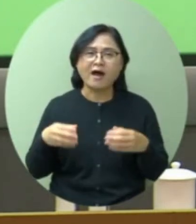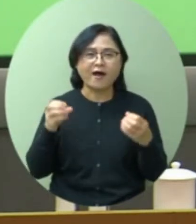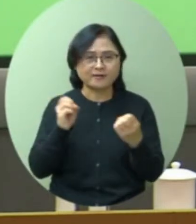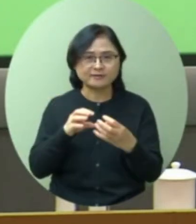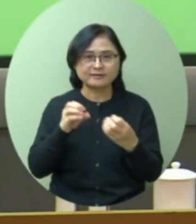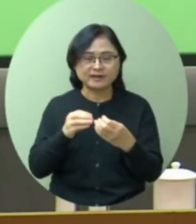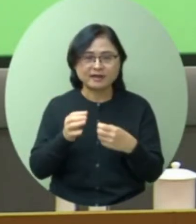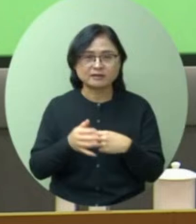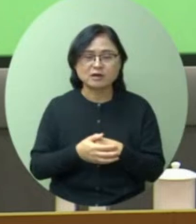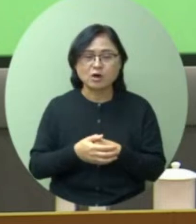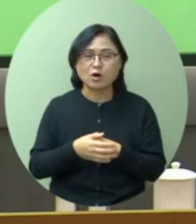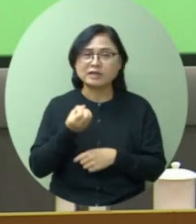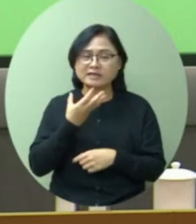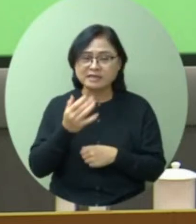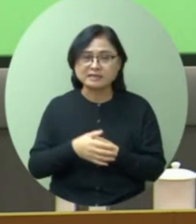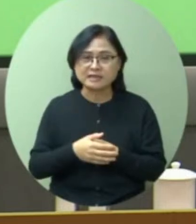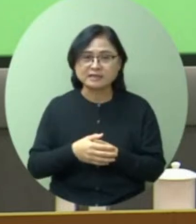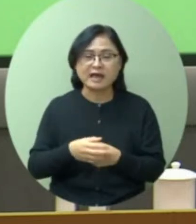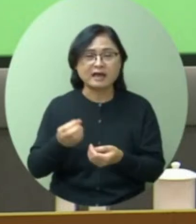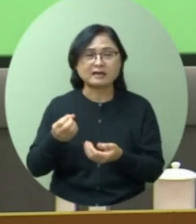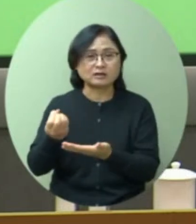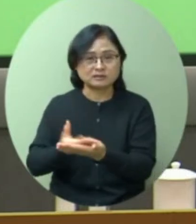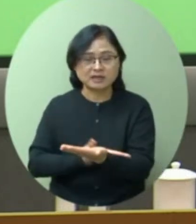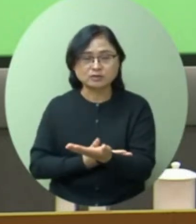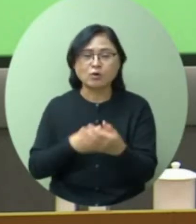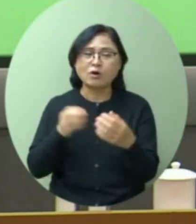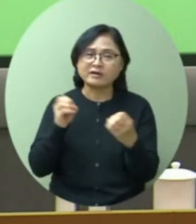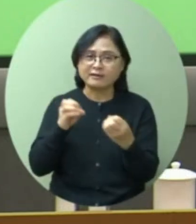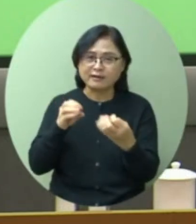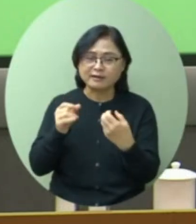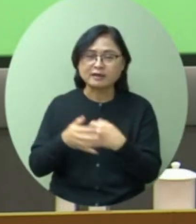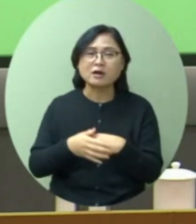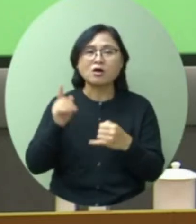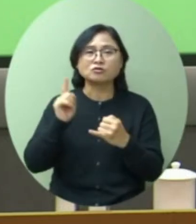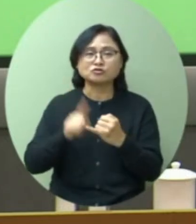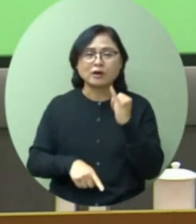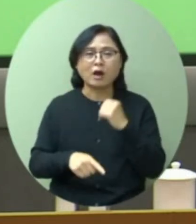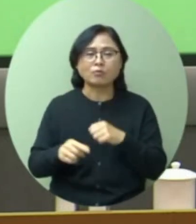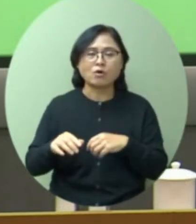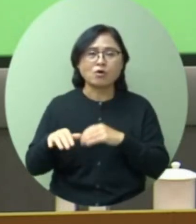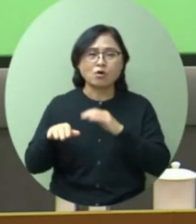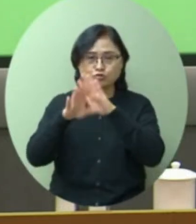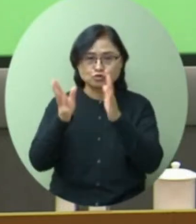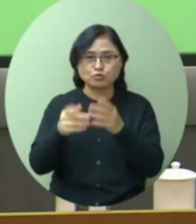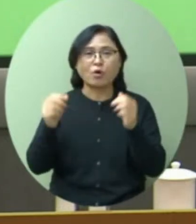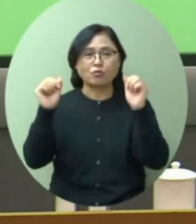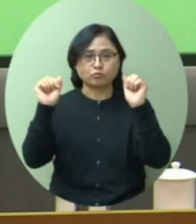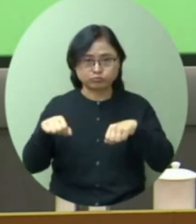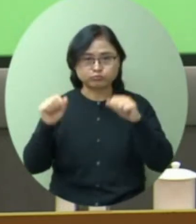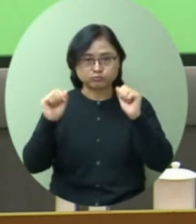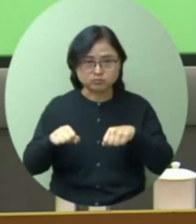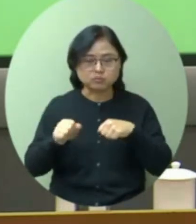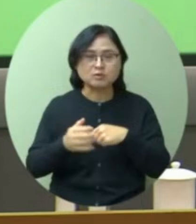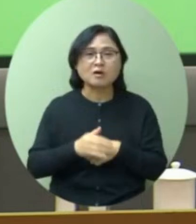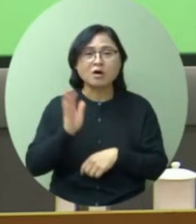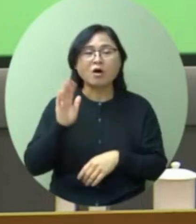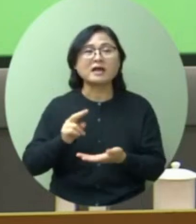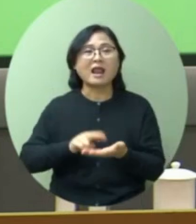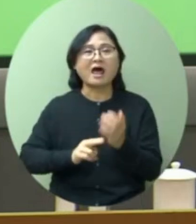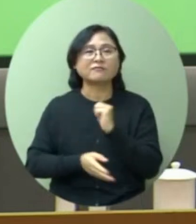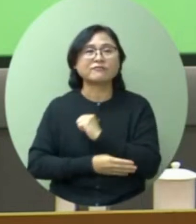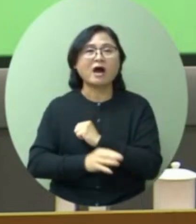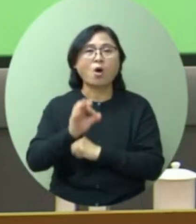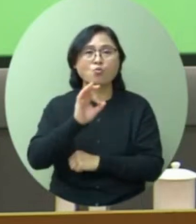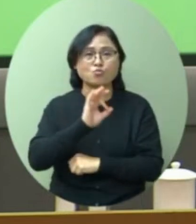to a good consensus, eventually electrical, so that we can pass a law for all these things to